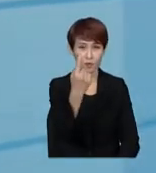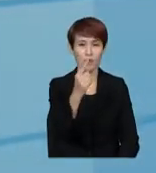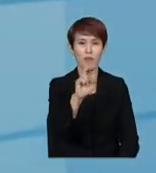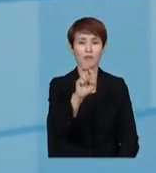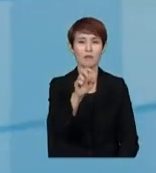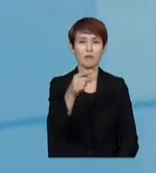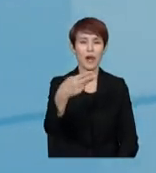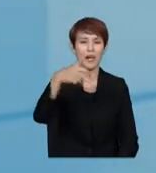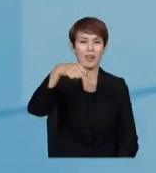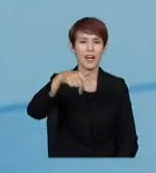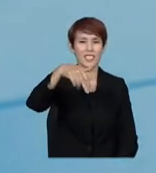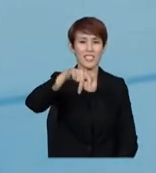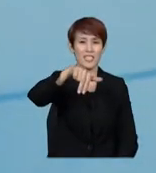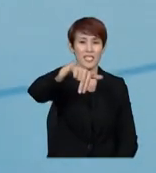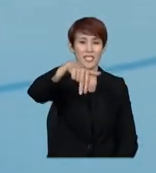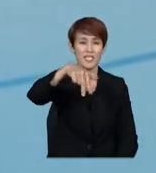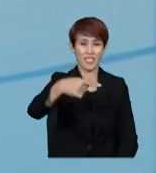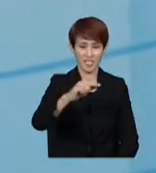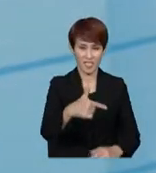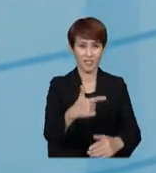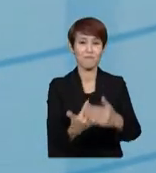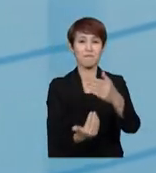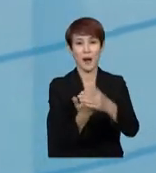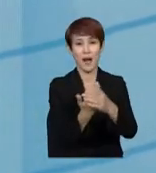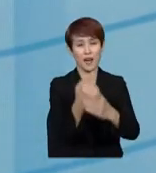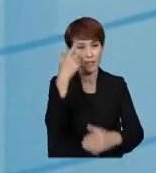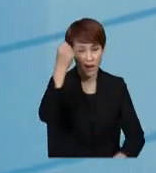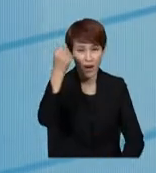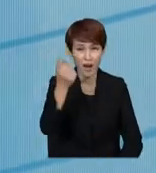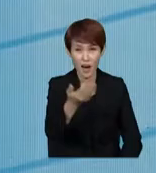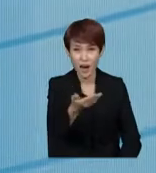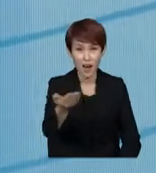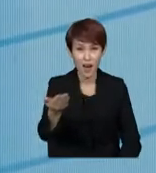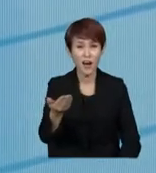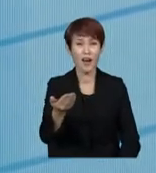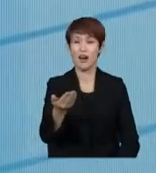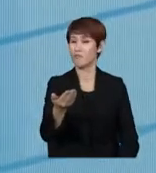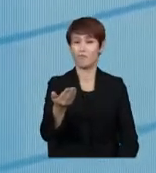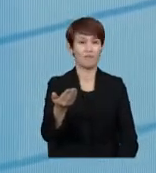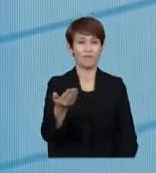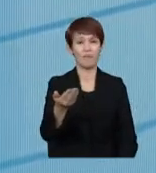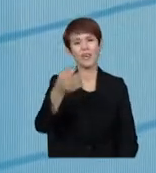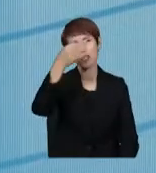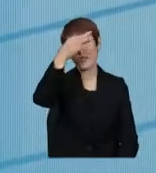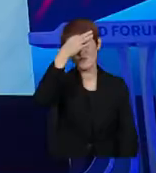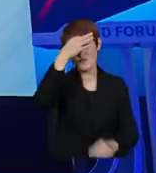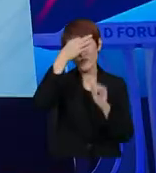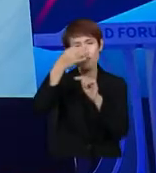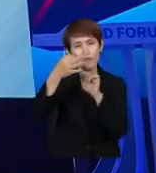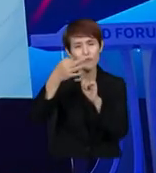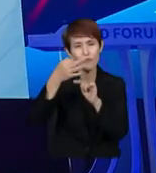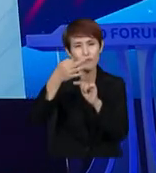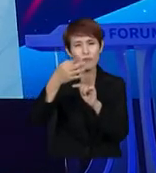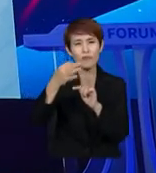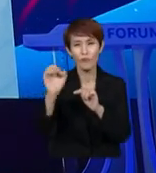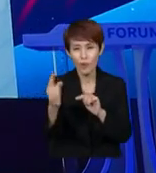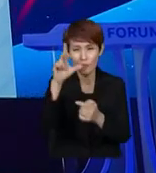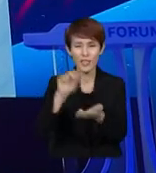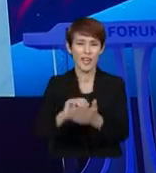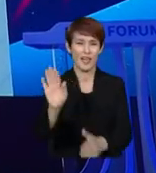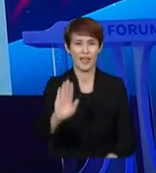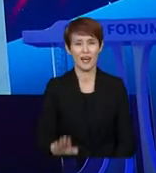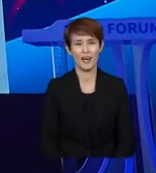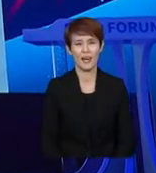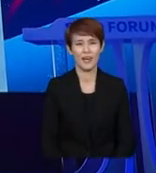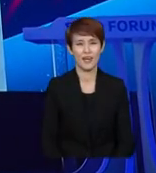in retrospect, it also always was clear that it wasn't the technology itself, and that many other factors, including, of course, questions of